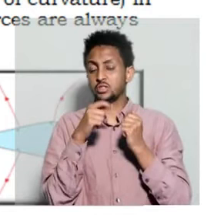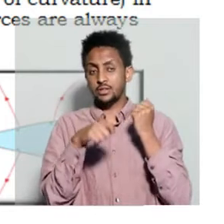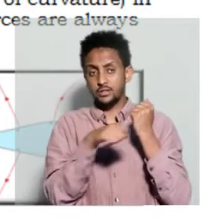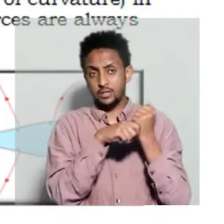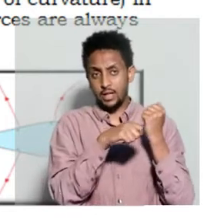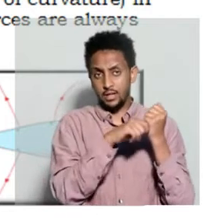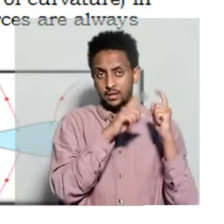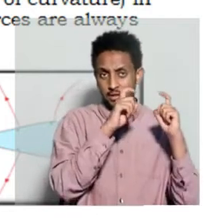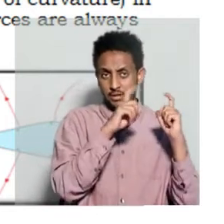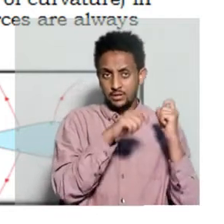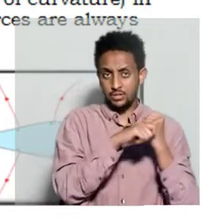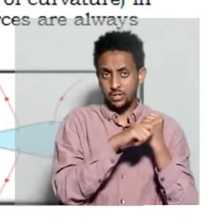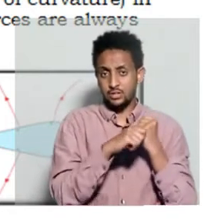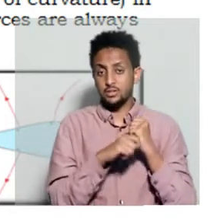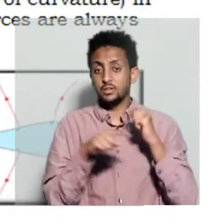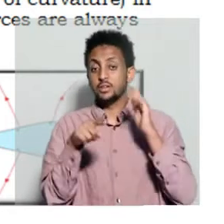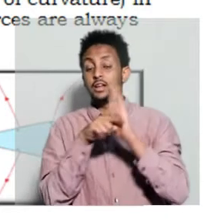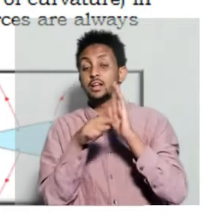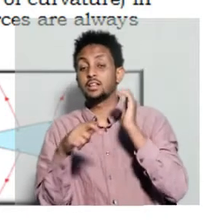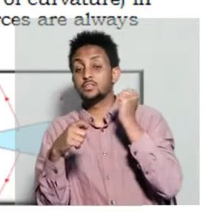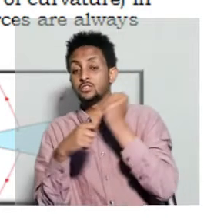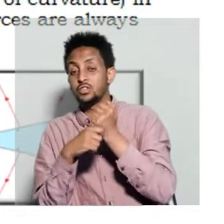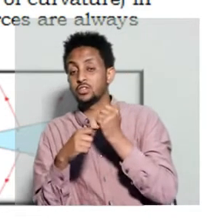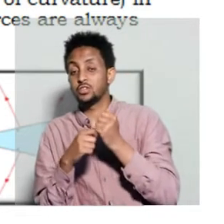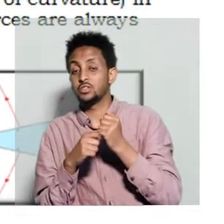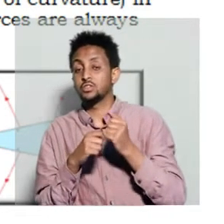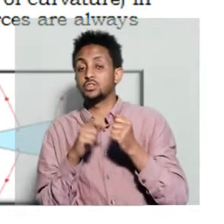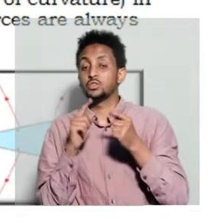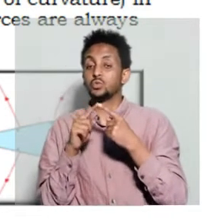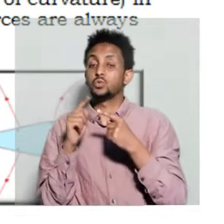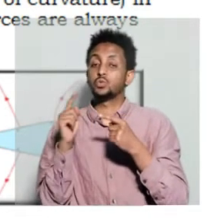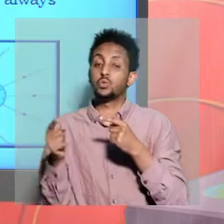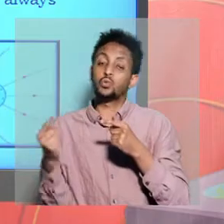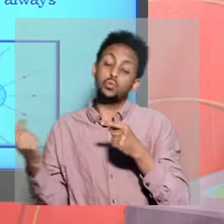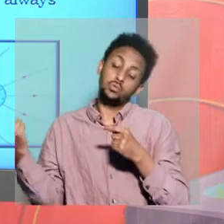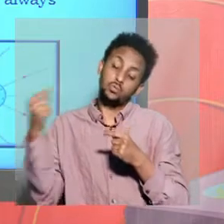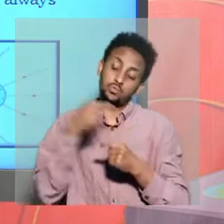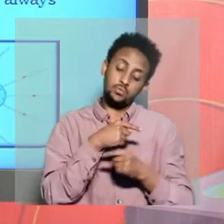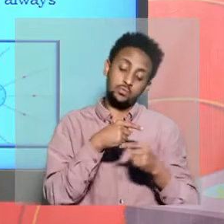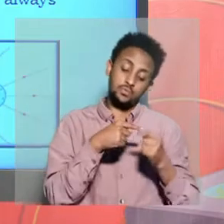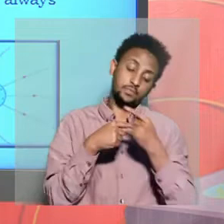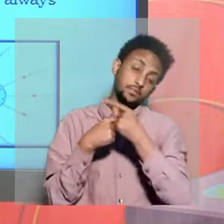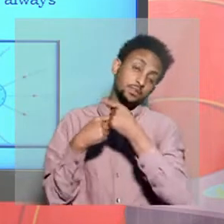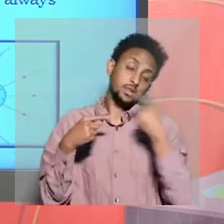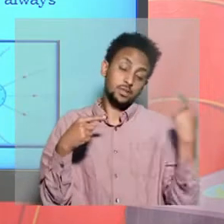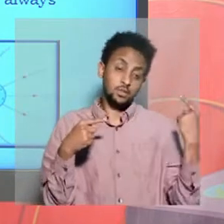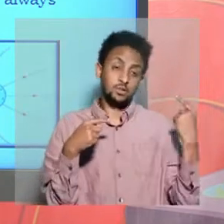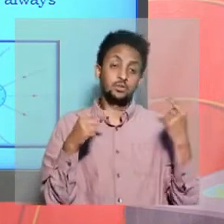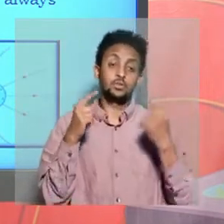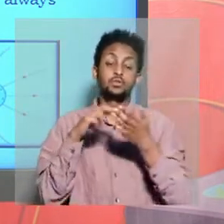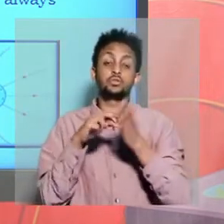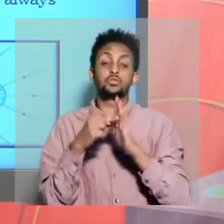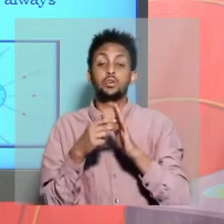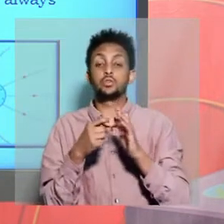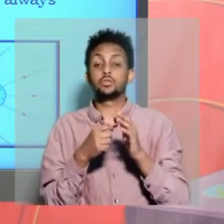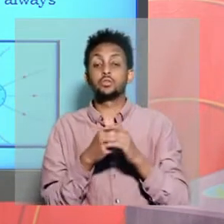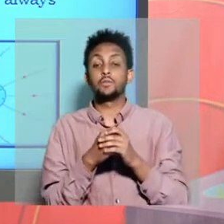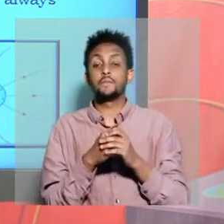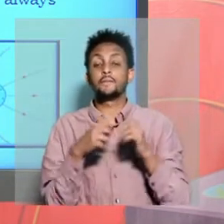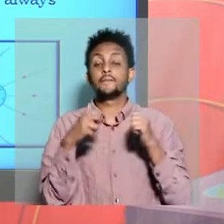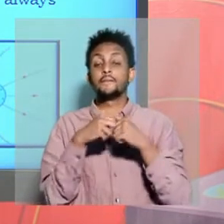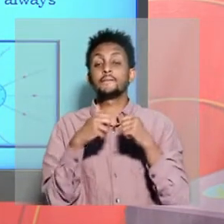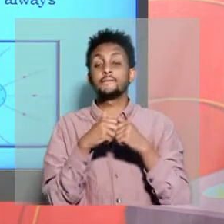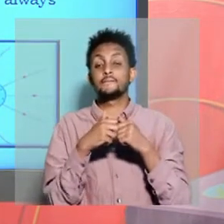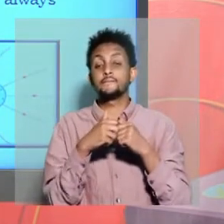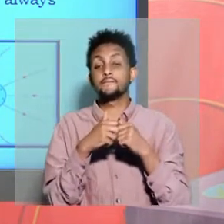here, the negative charge will attract towards it. So that the direction shows us you should have to draw the electric